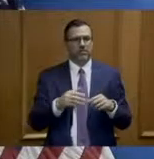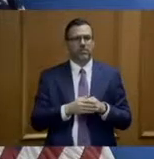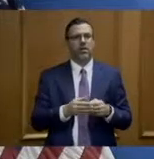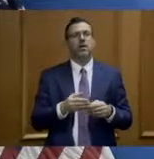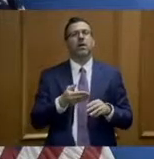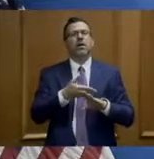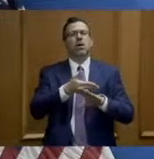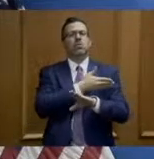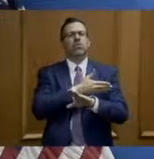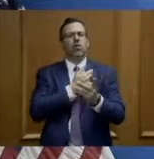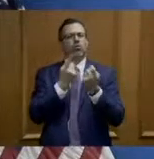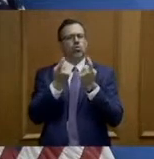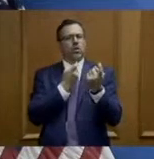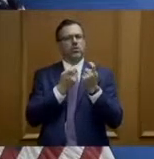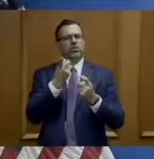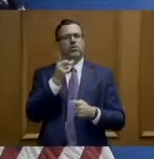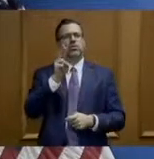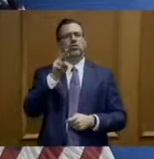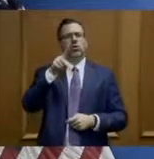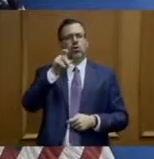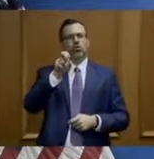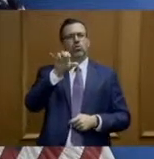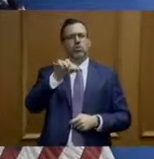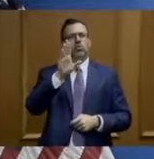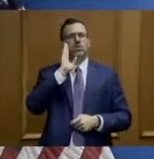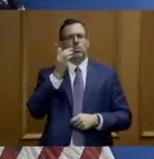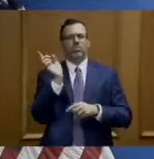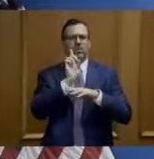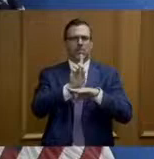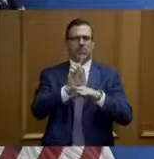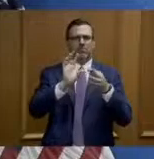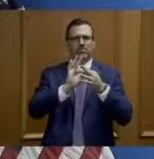come up and share her health report. Dr. Piercy.